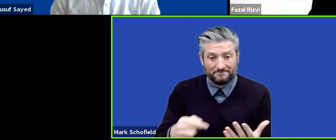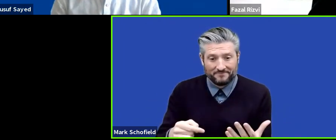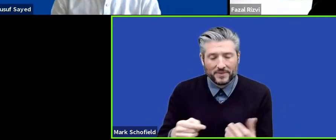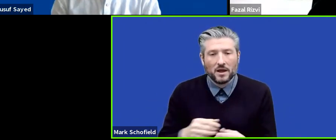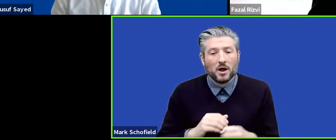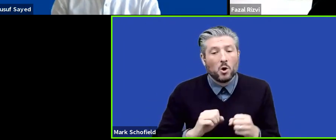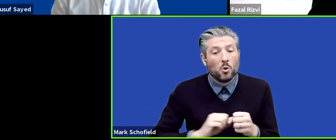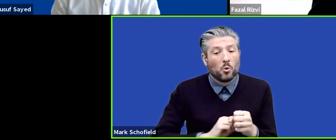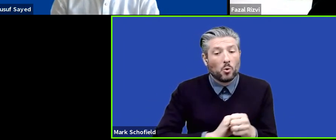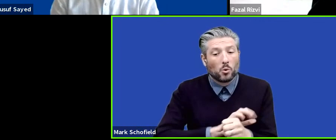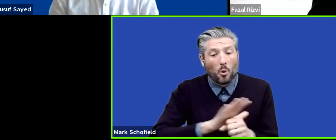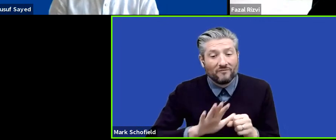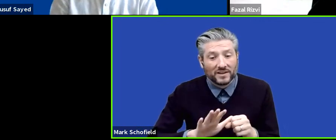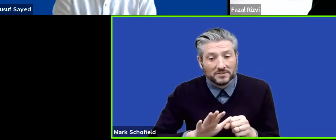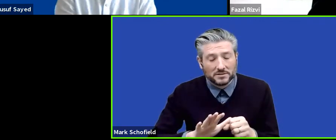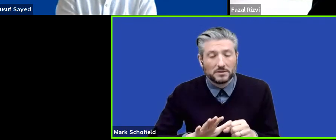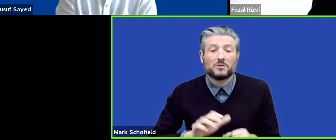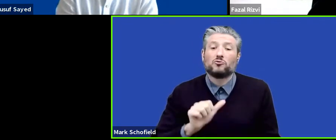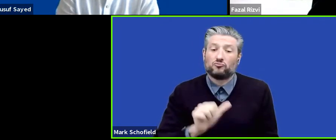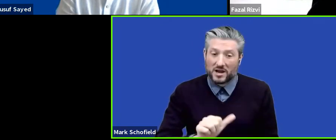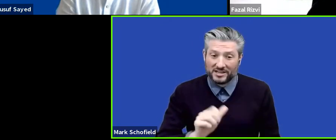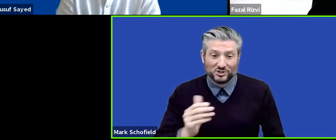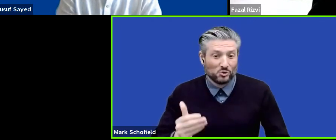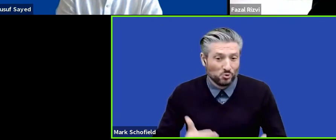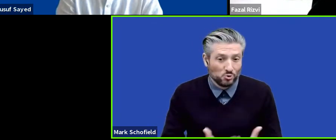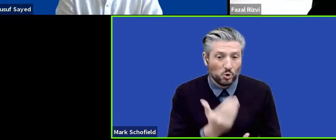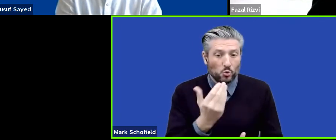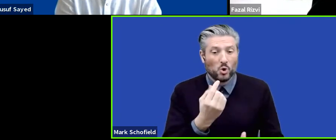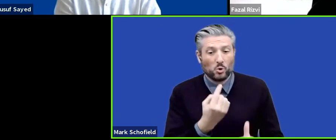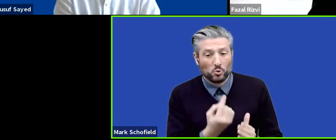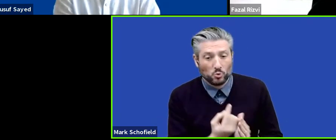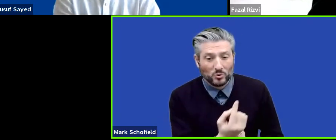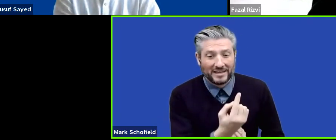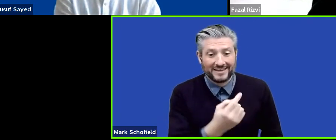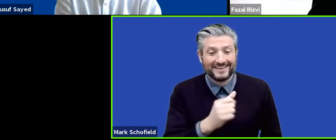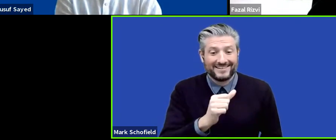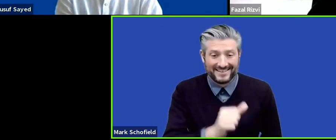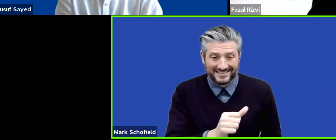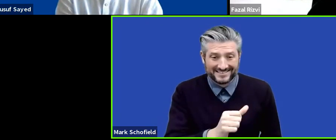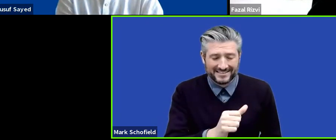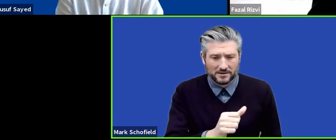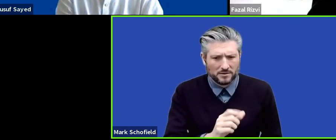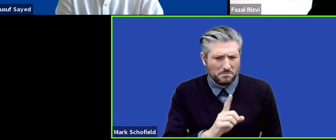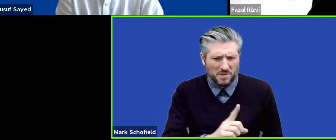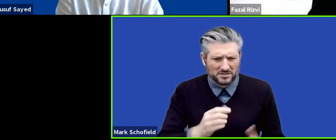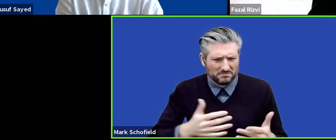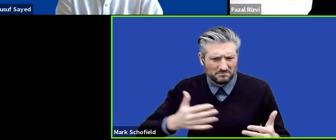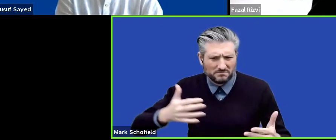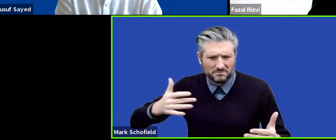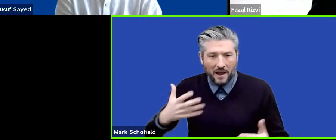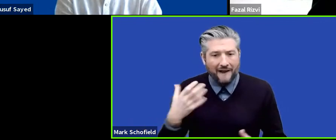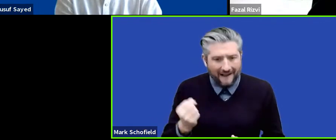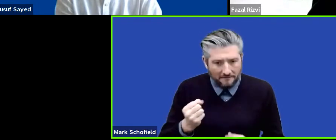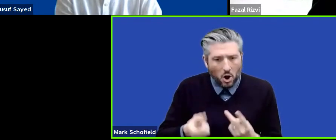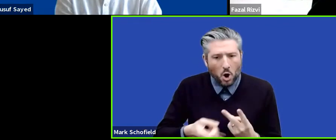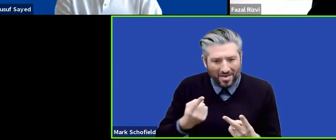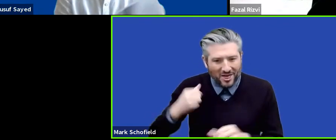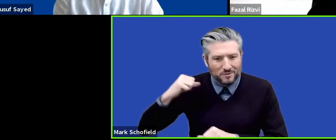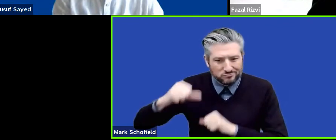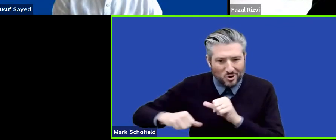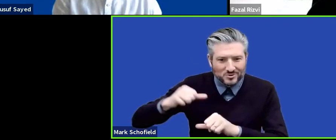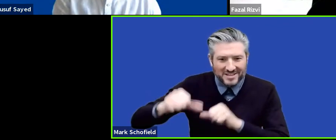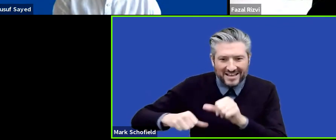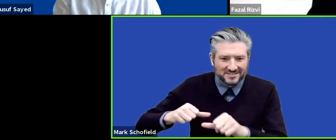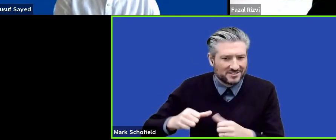unique occurrence, although it's new and unique to an extent, but it comes on the back of existing process. It relates